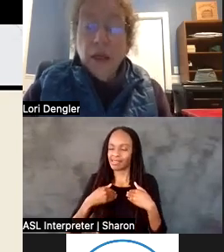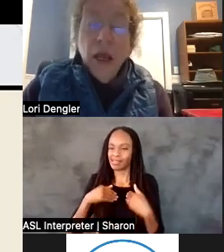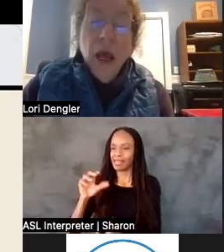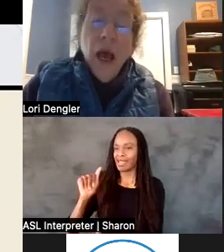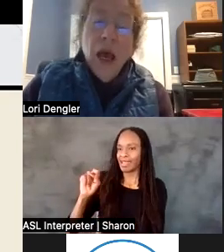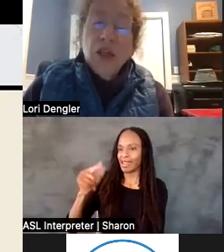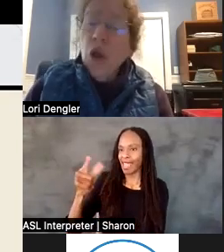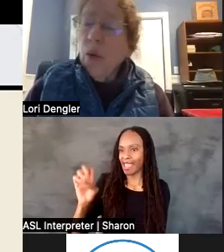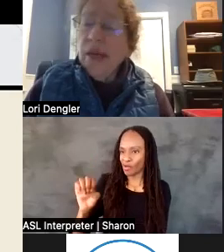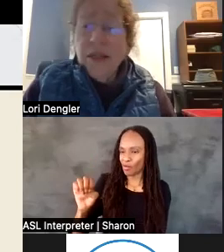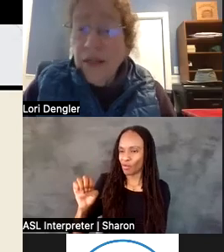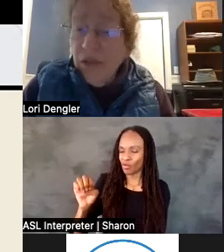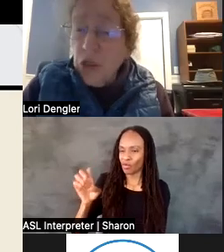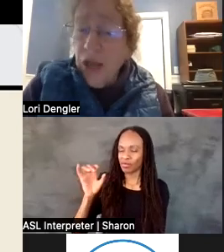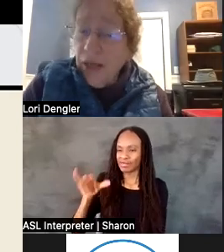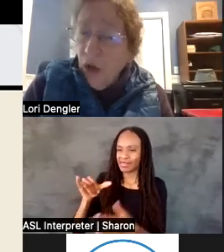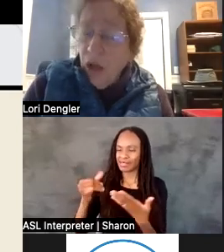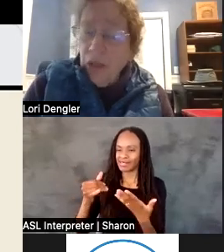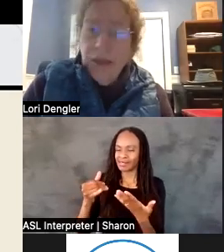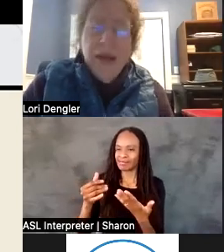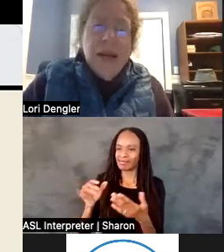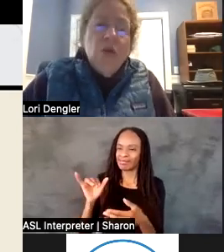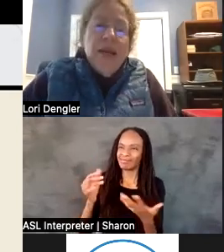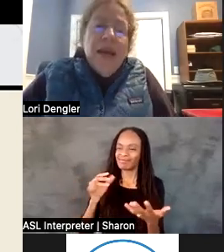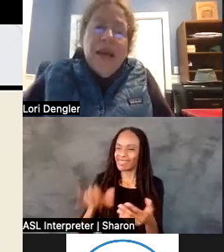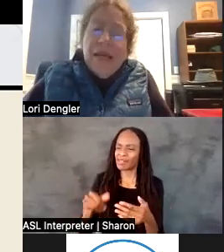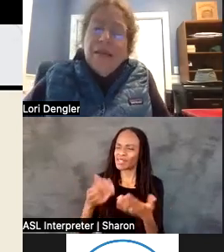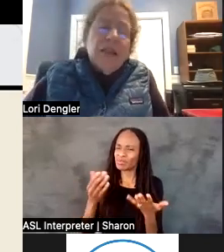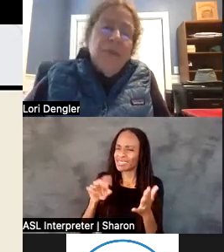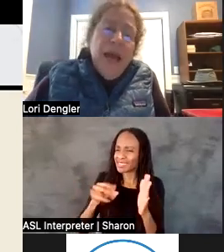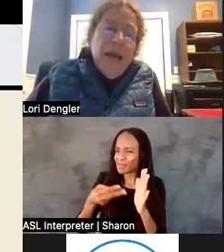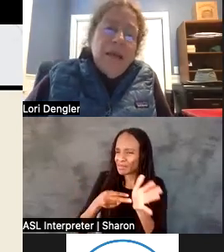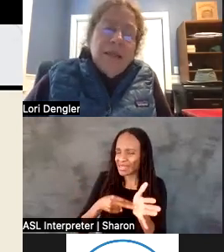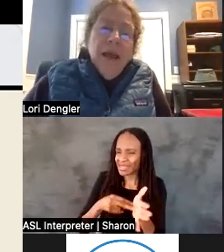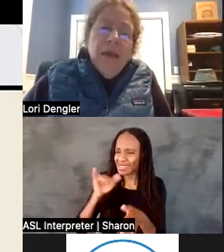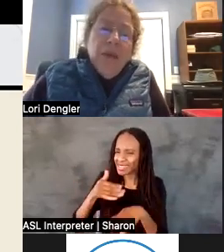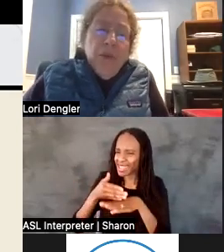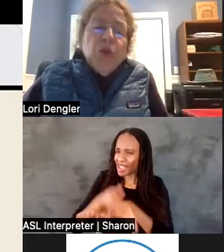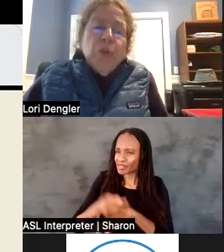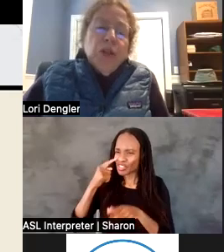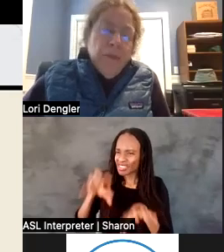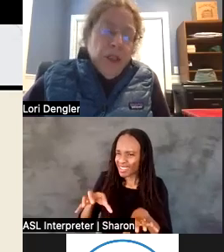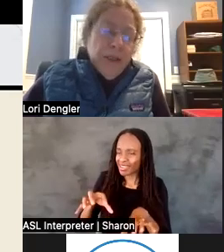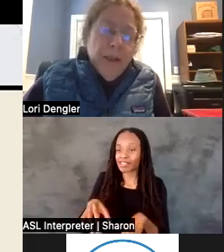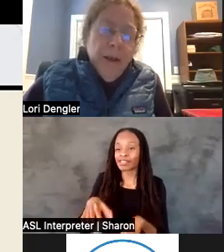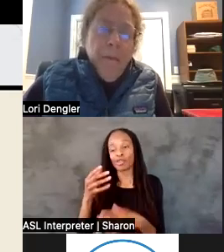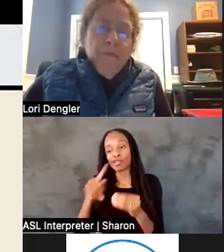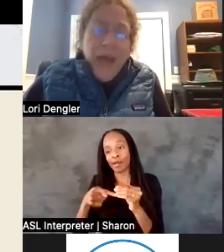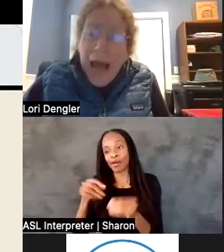it. So is it an aftershock at all? And here we get into semantics and people's